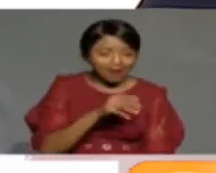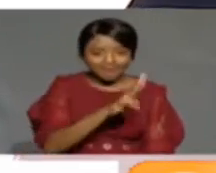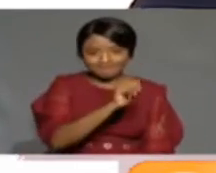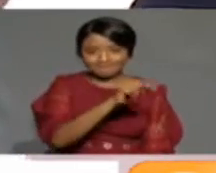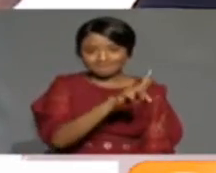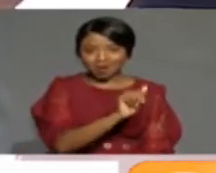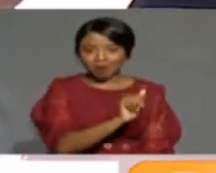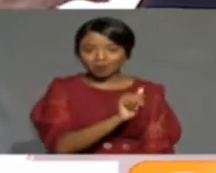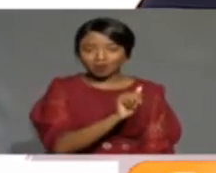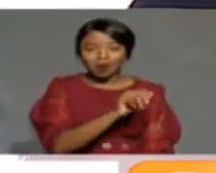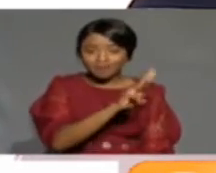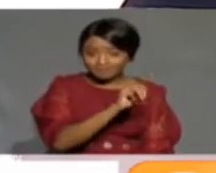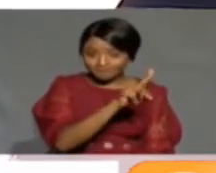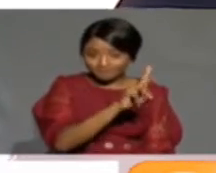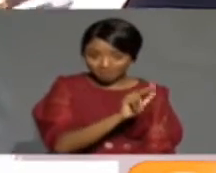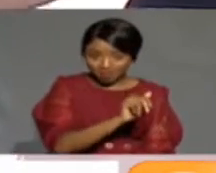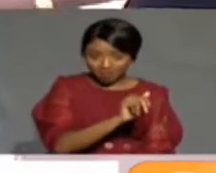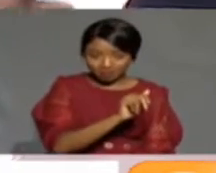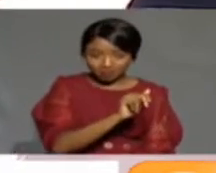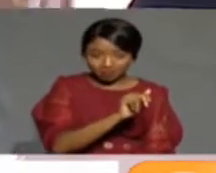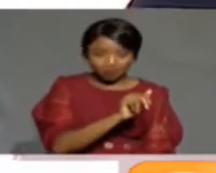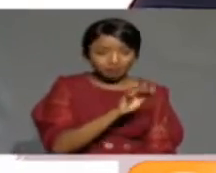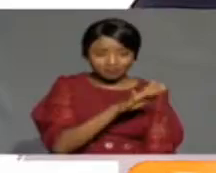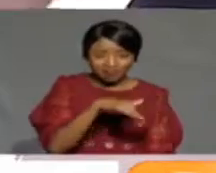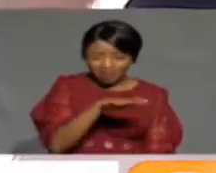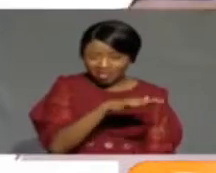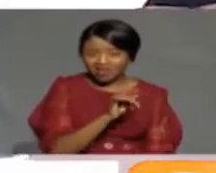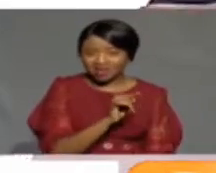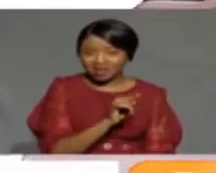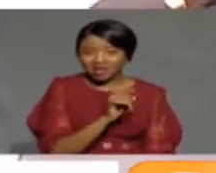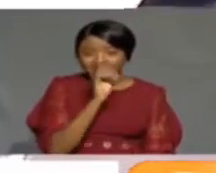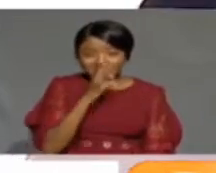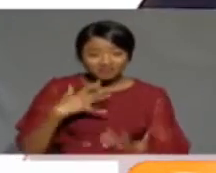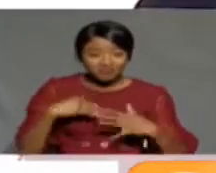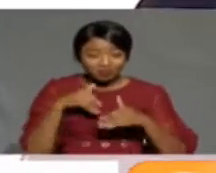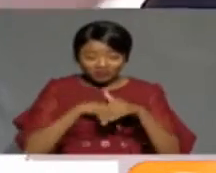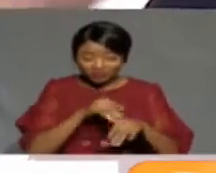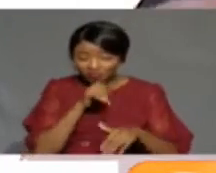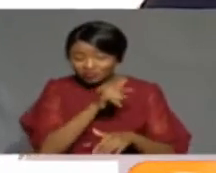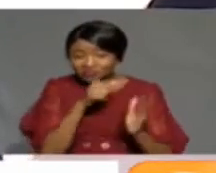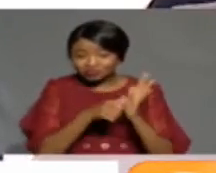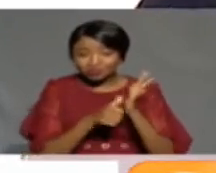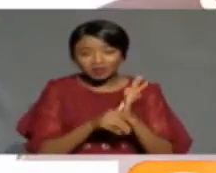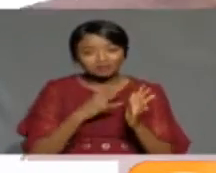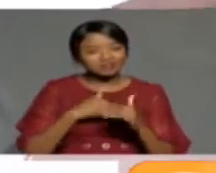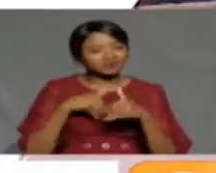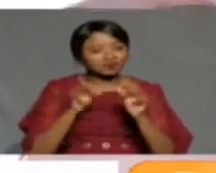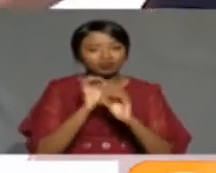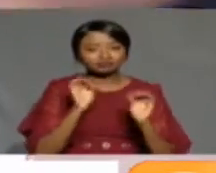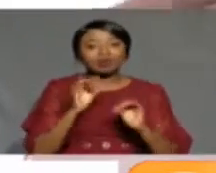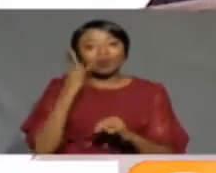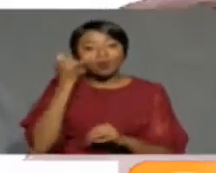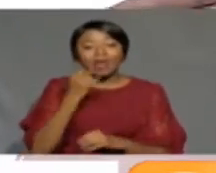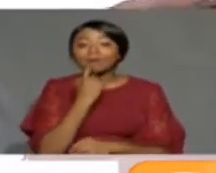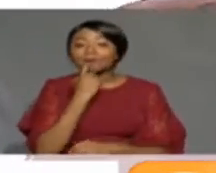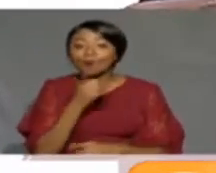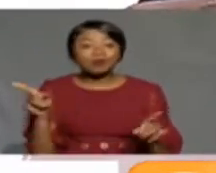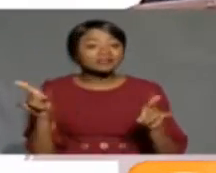else should go through this. And those who are planning games to play that should not be able to do this. Okay. Moi has land in that place